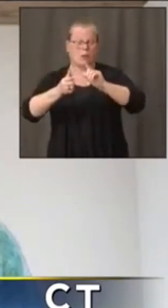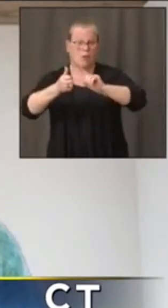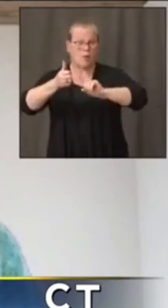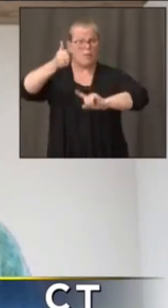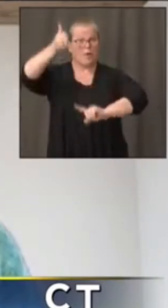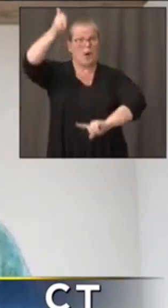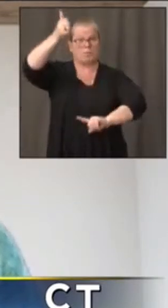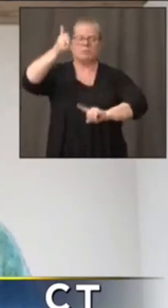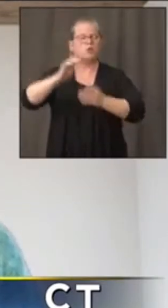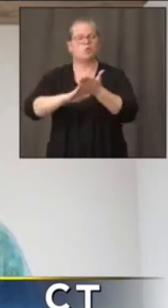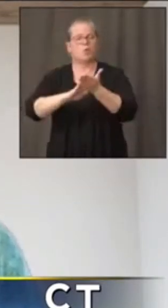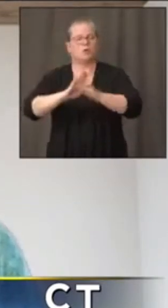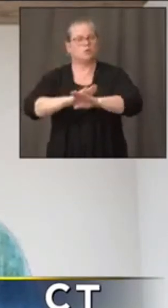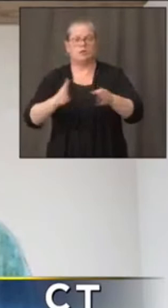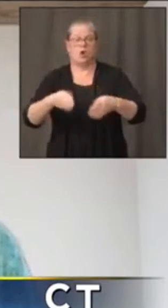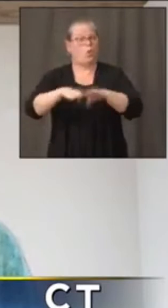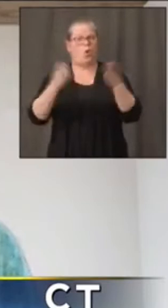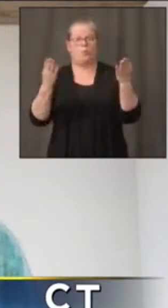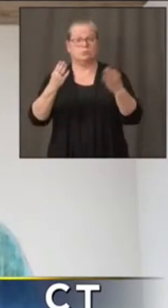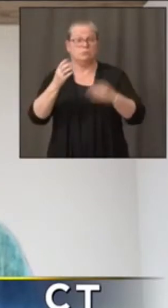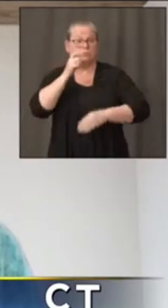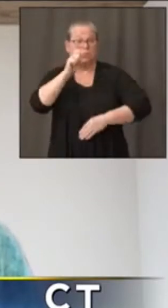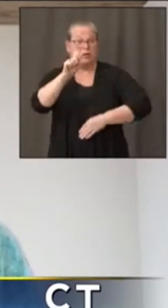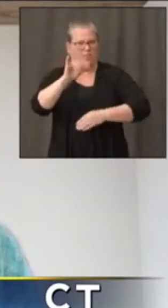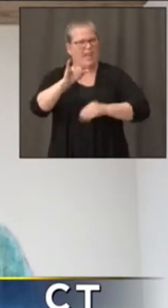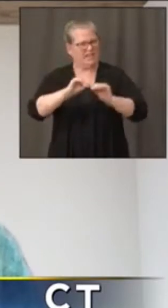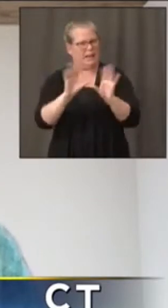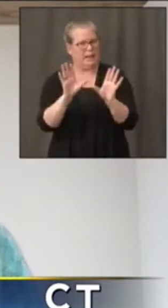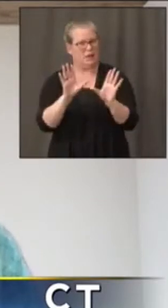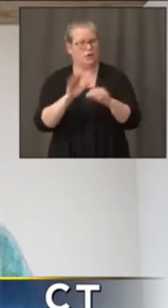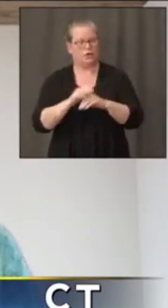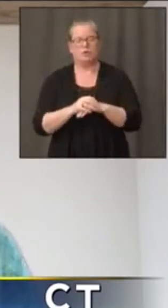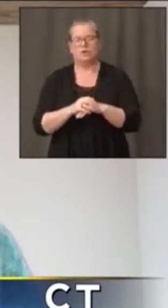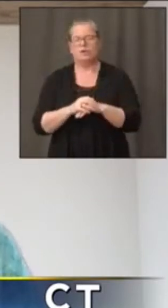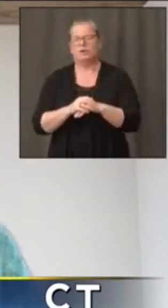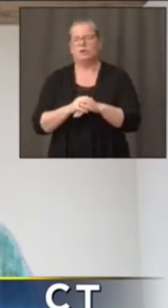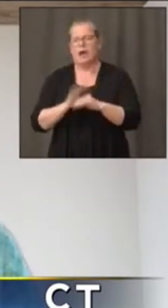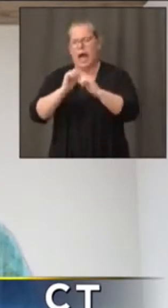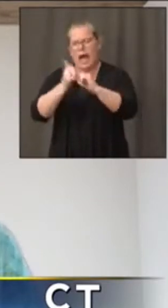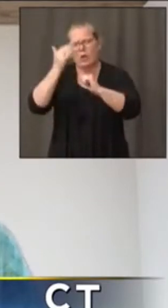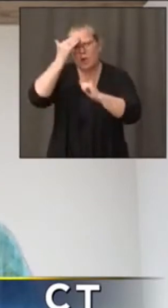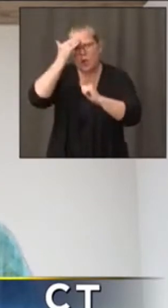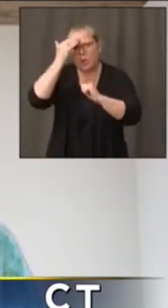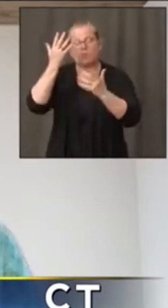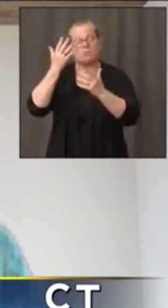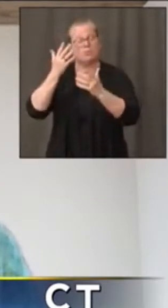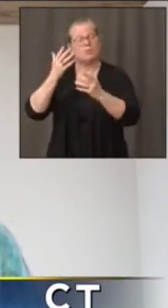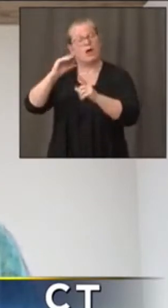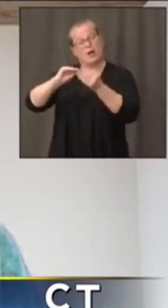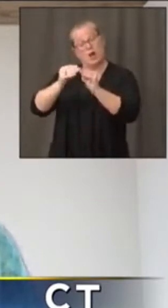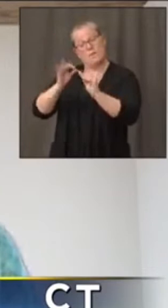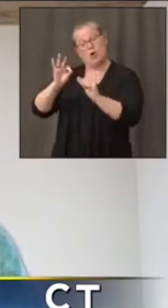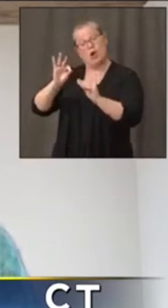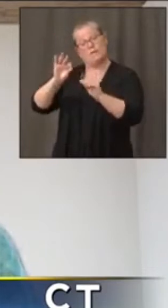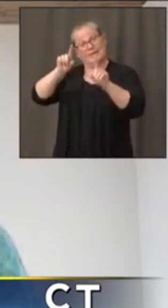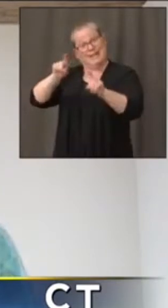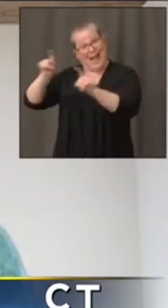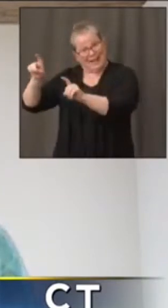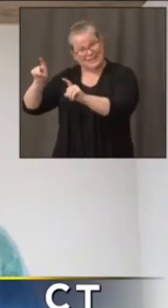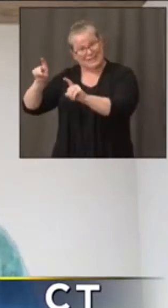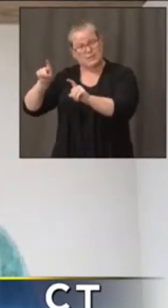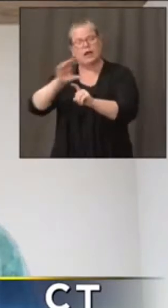one of the best measures for that is to look at the percentage of tests that are positive for coping